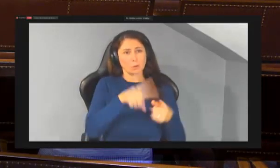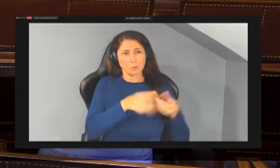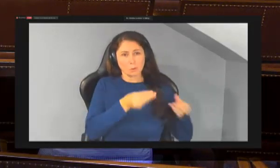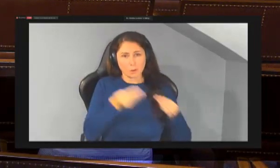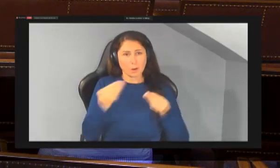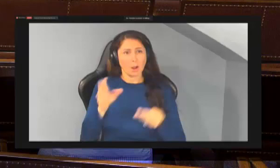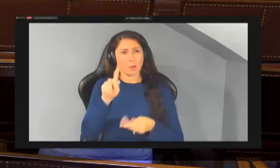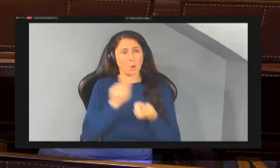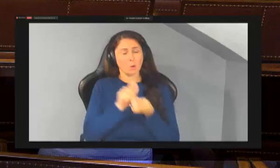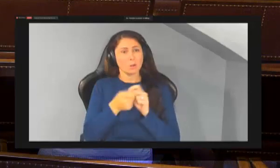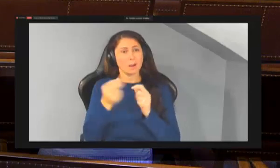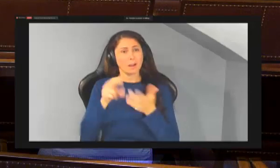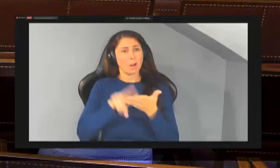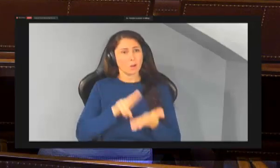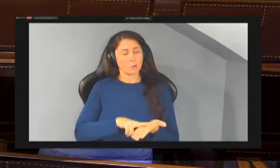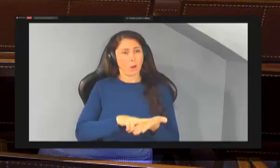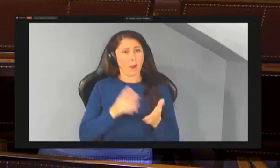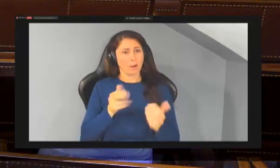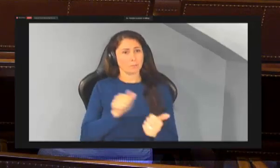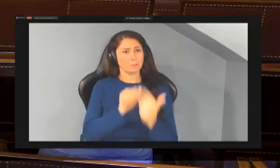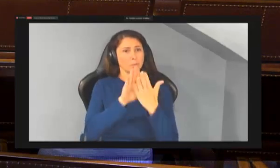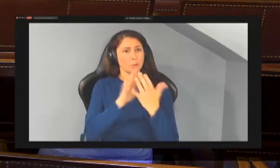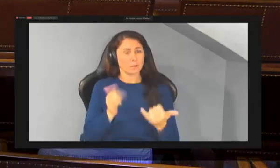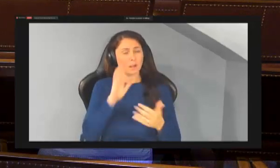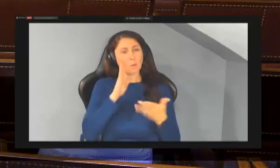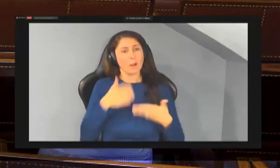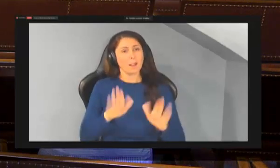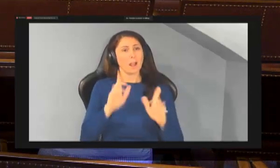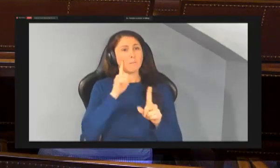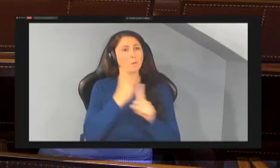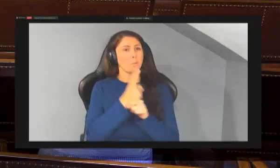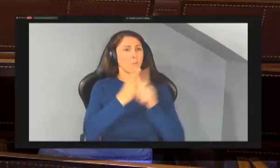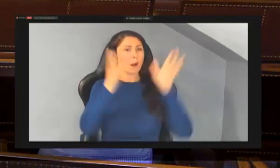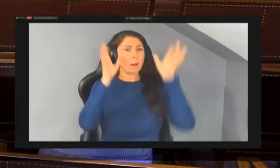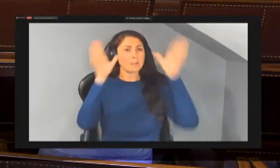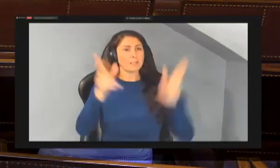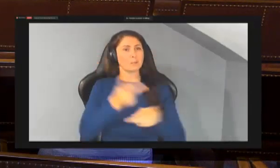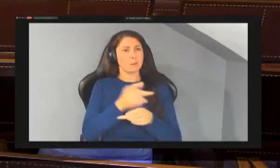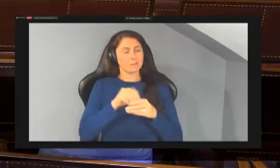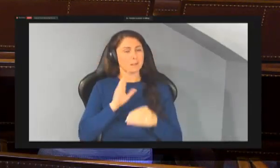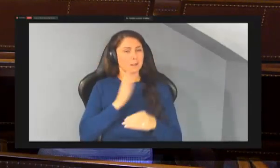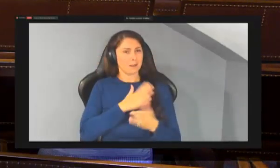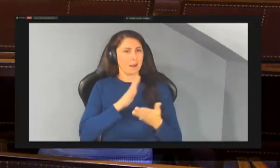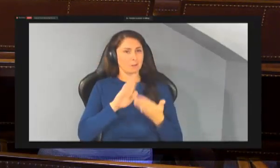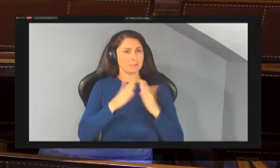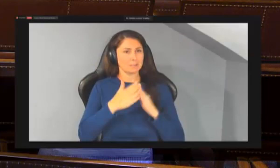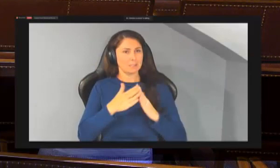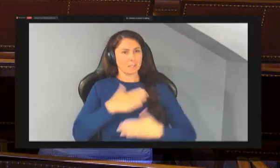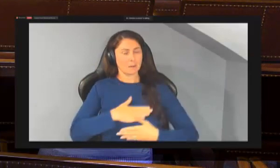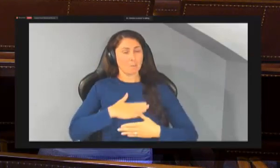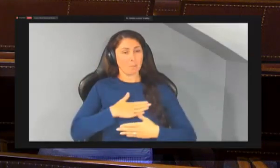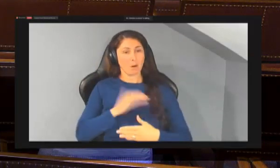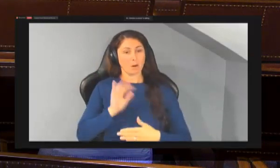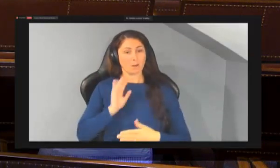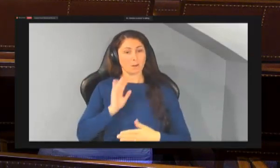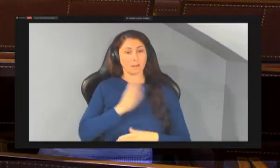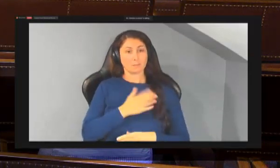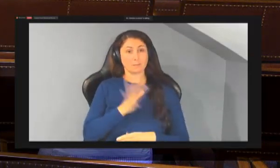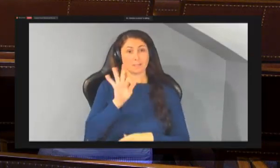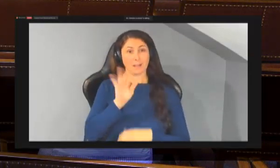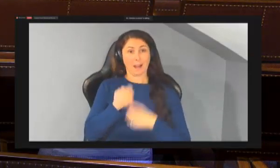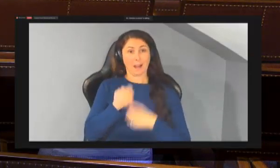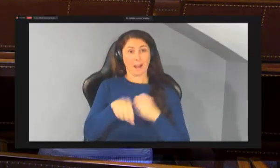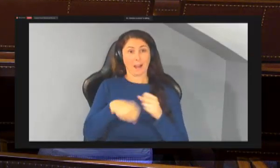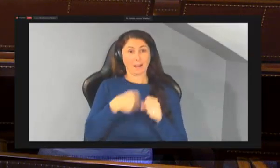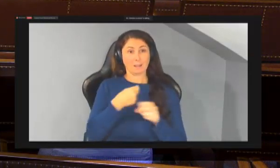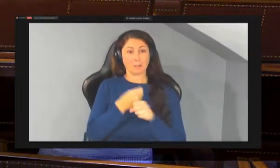and contract before you today that would allow for proper deer management in our city parks. As a former 9-year board member of Allegheny Land Trust